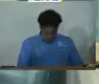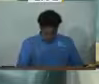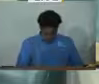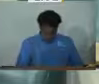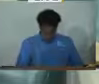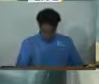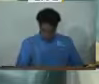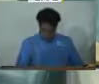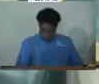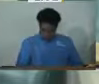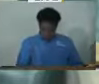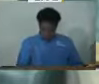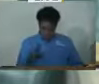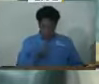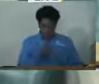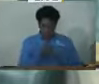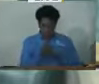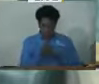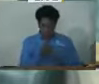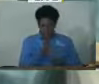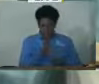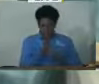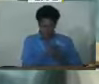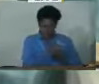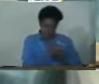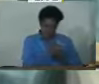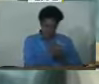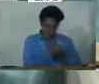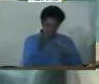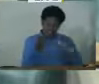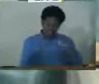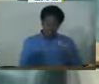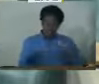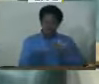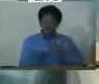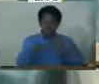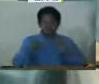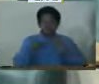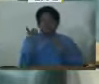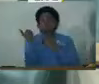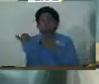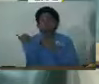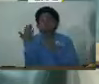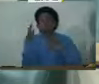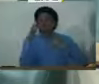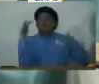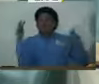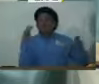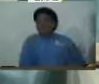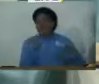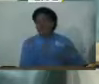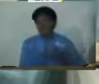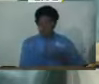we make the law, and so we also have a duty to look at the law